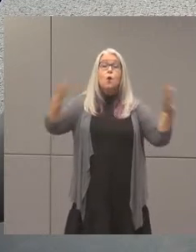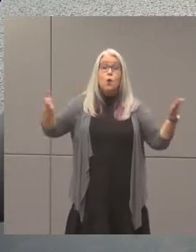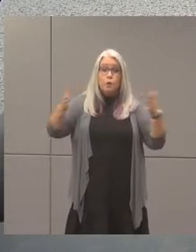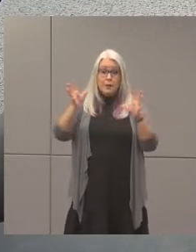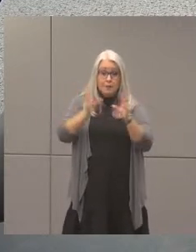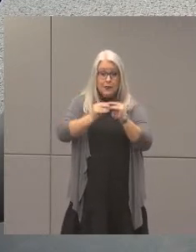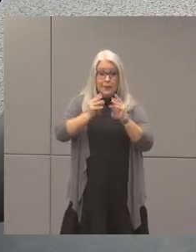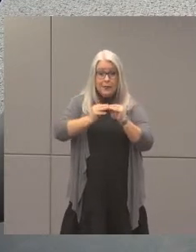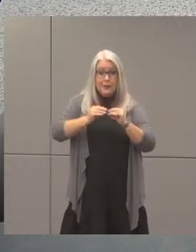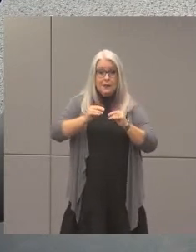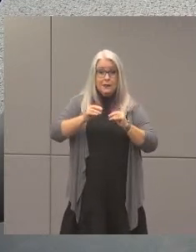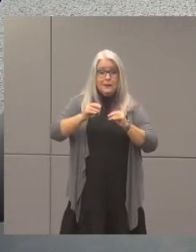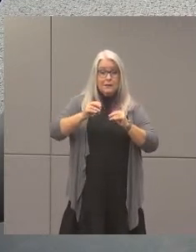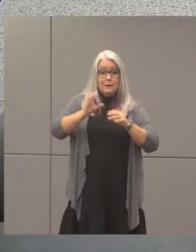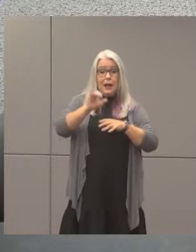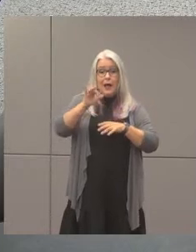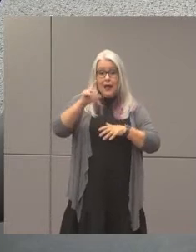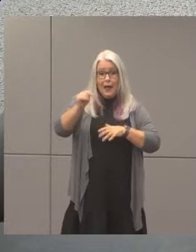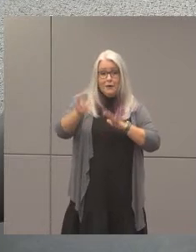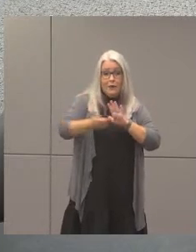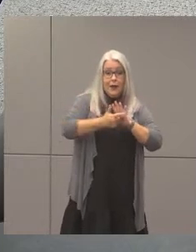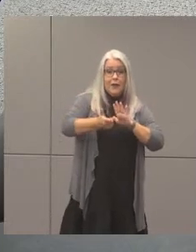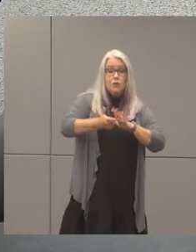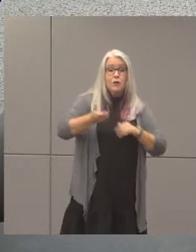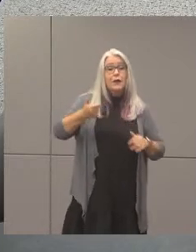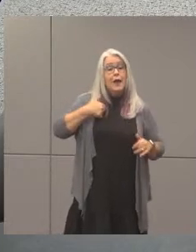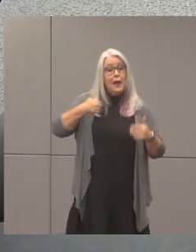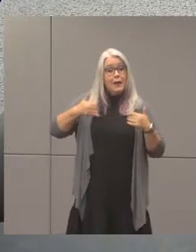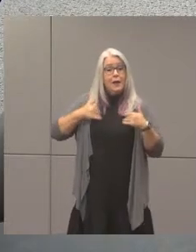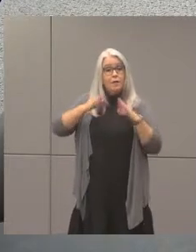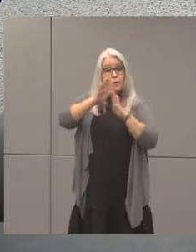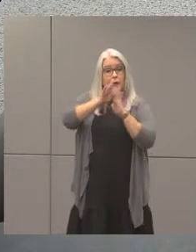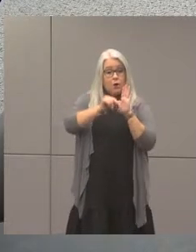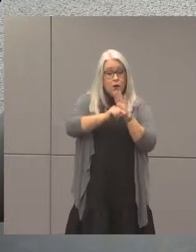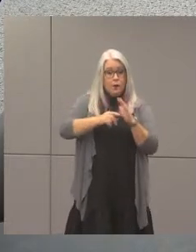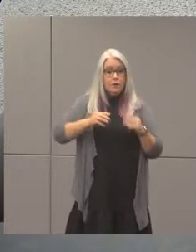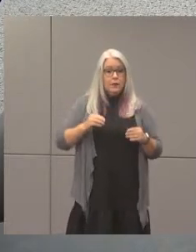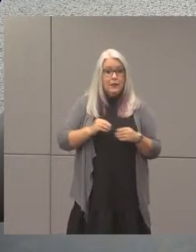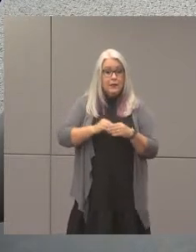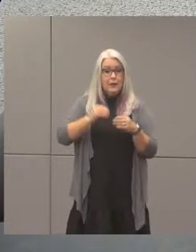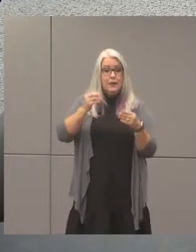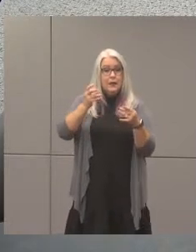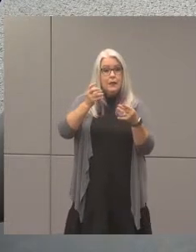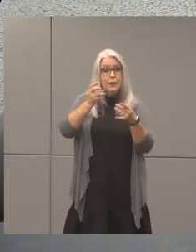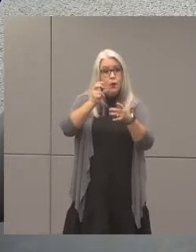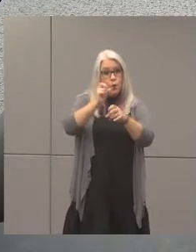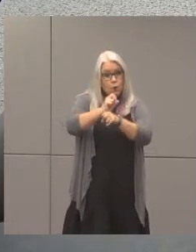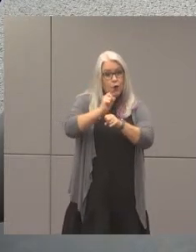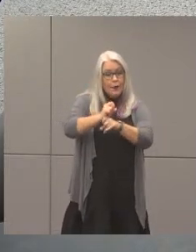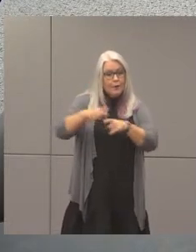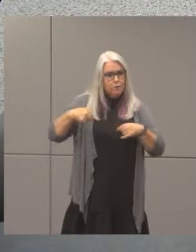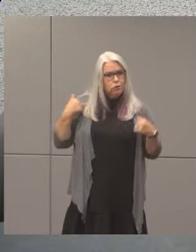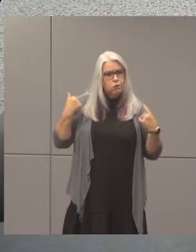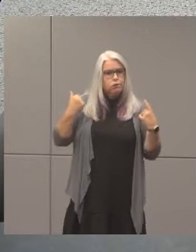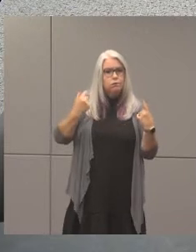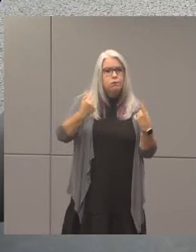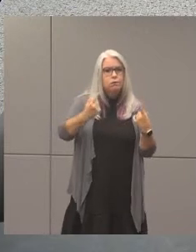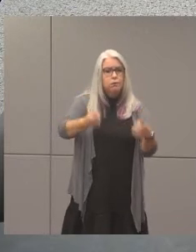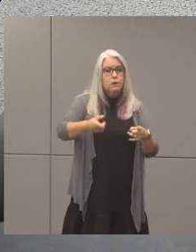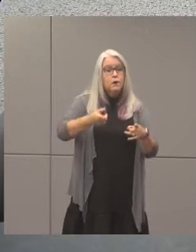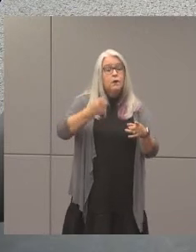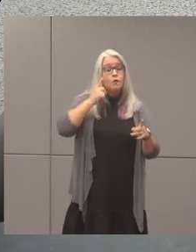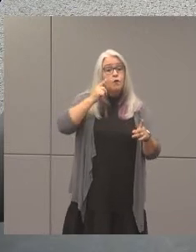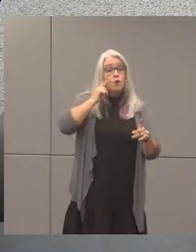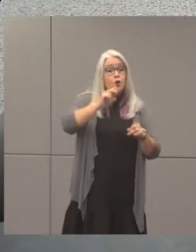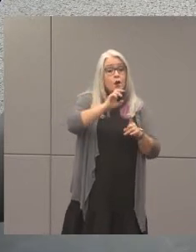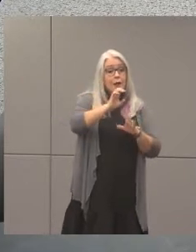Open Meetings Act violation. I have a background in working for a long time over ethics in